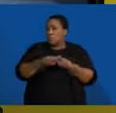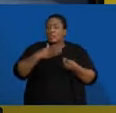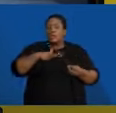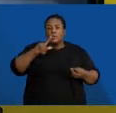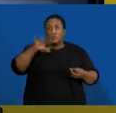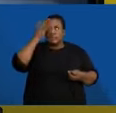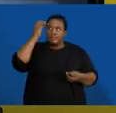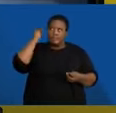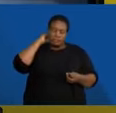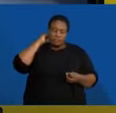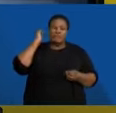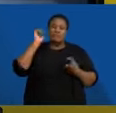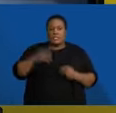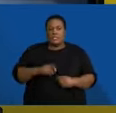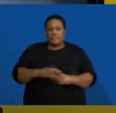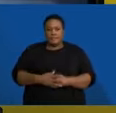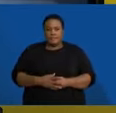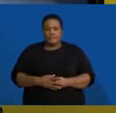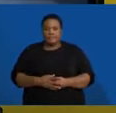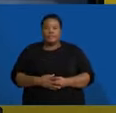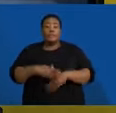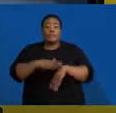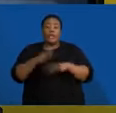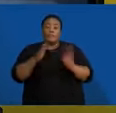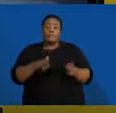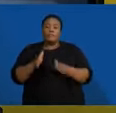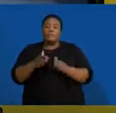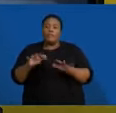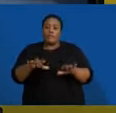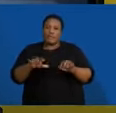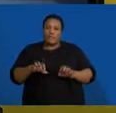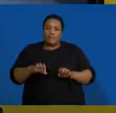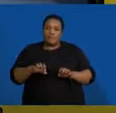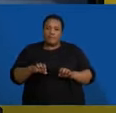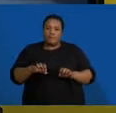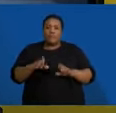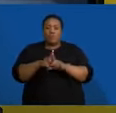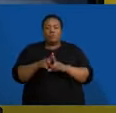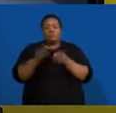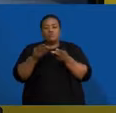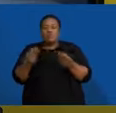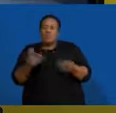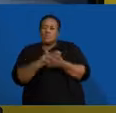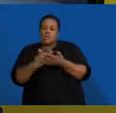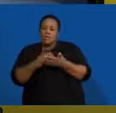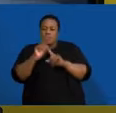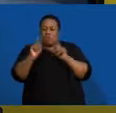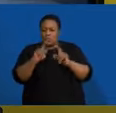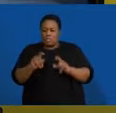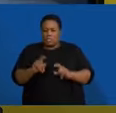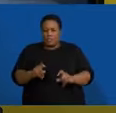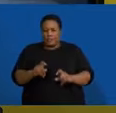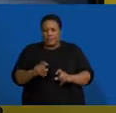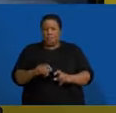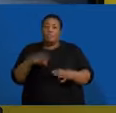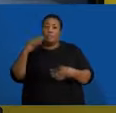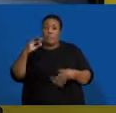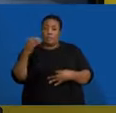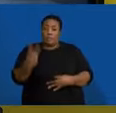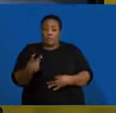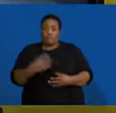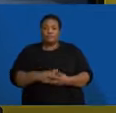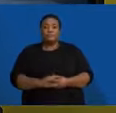please pay attention to in preparation for your exam and in solving certain questions under the paper 2.